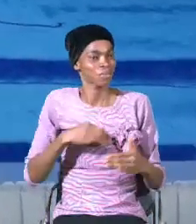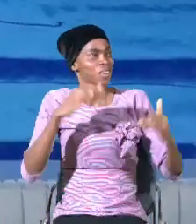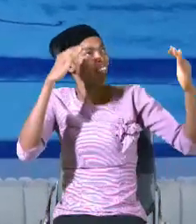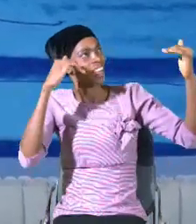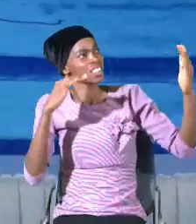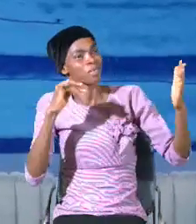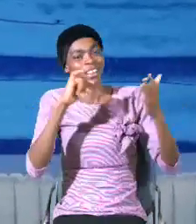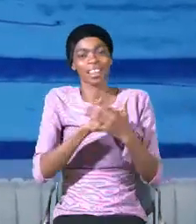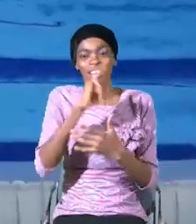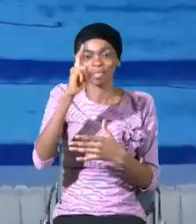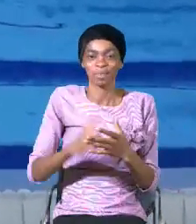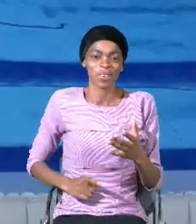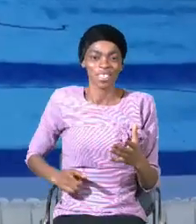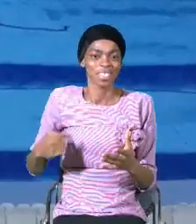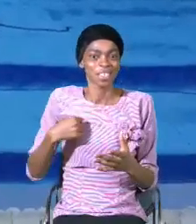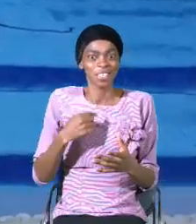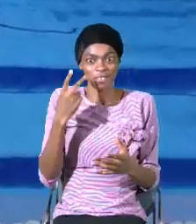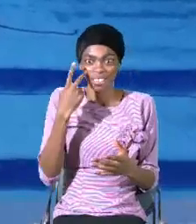your very life.